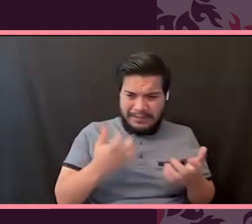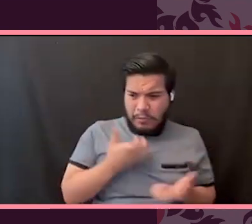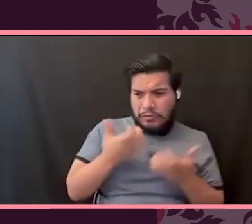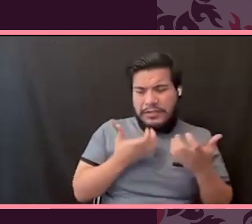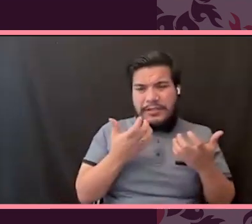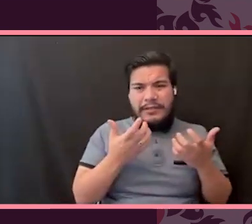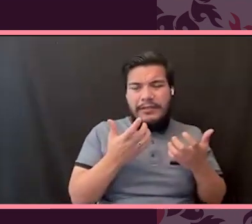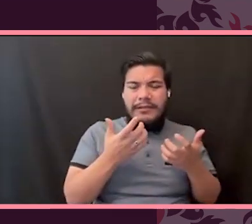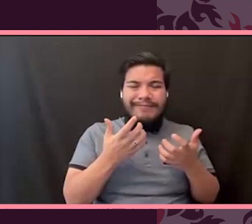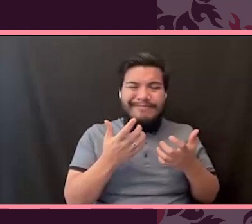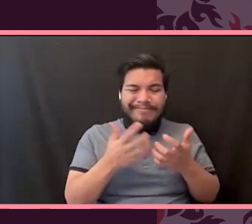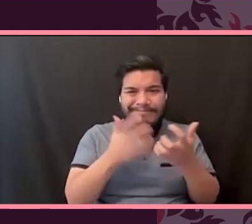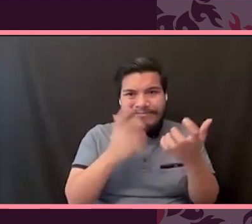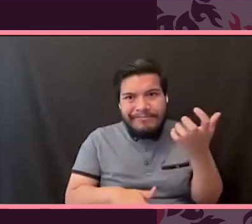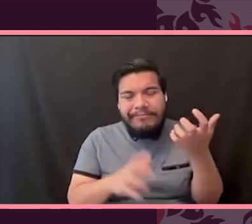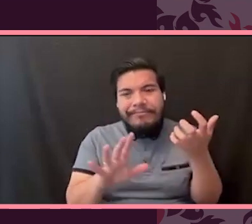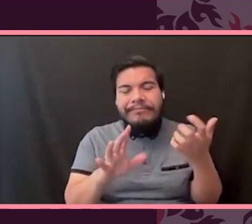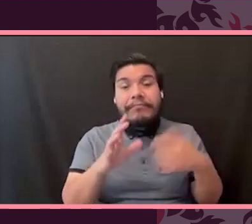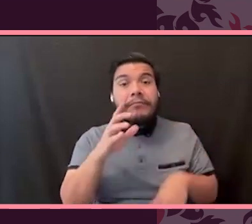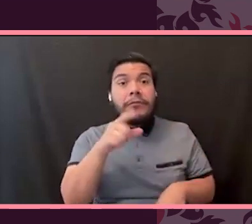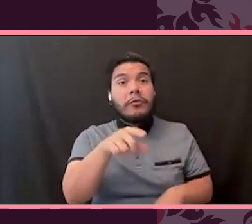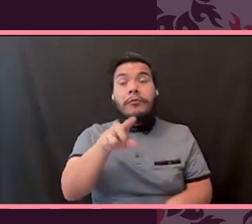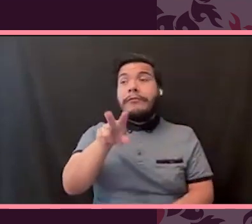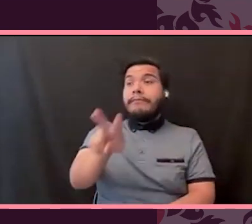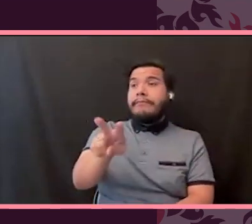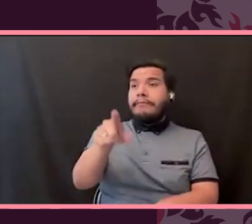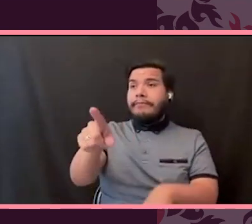when you see something new,